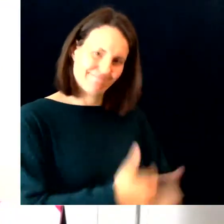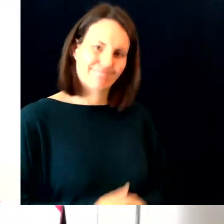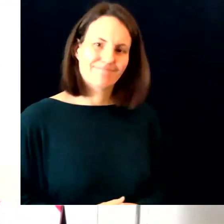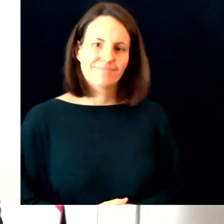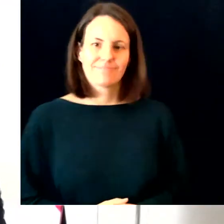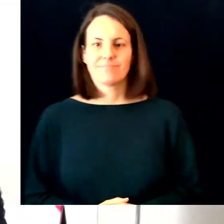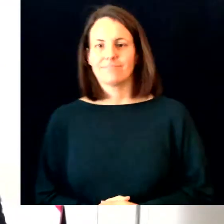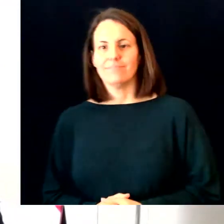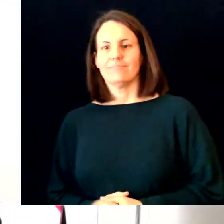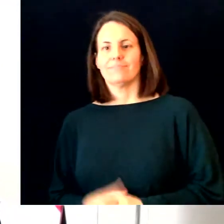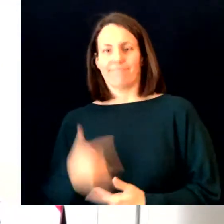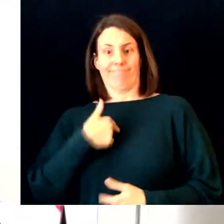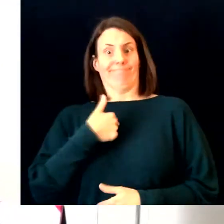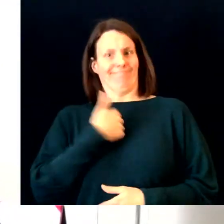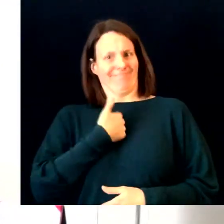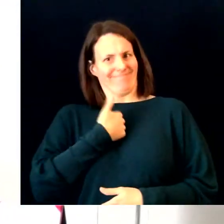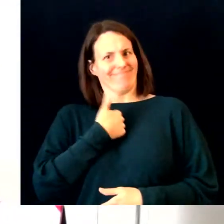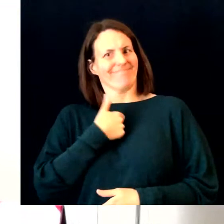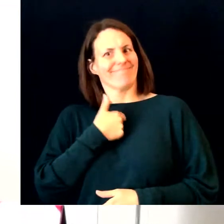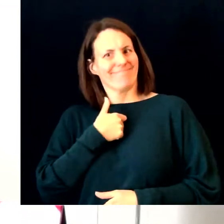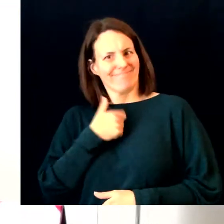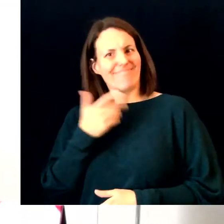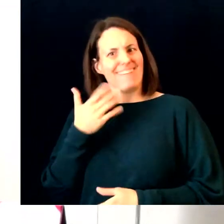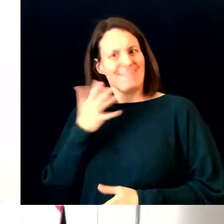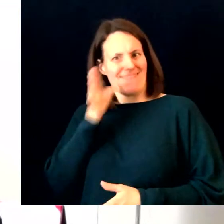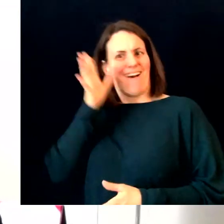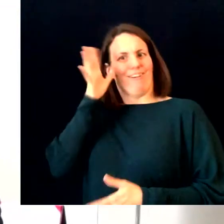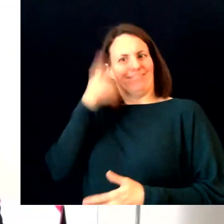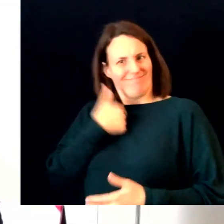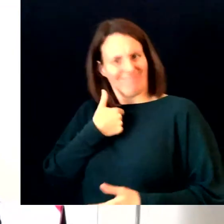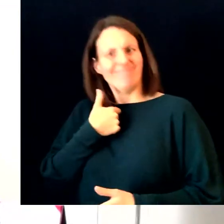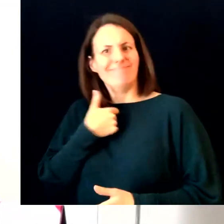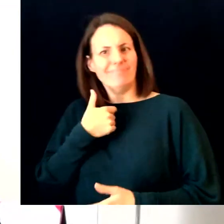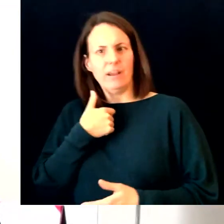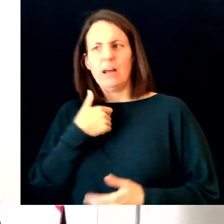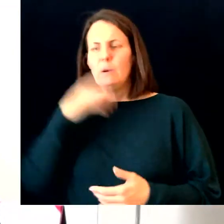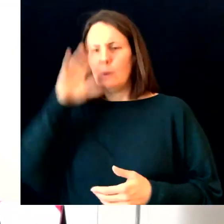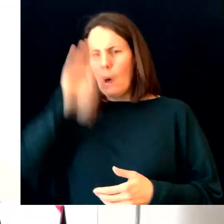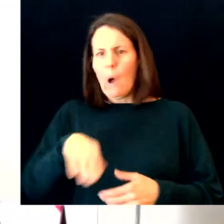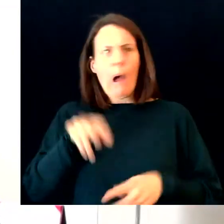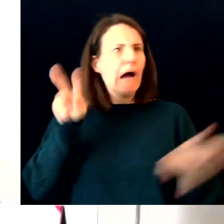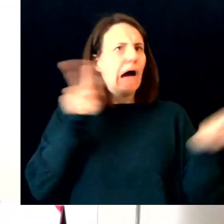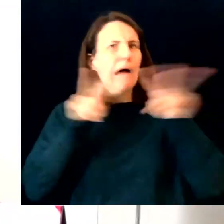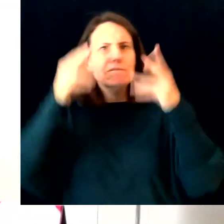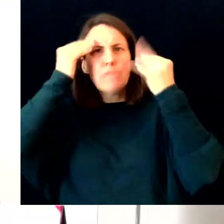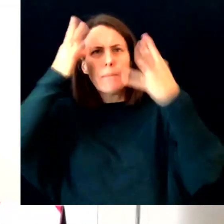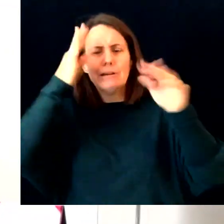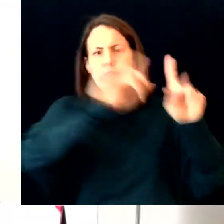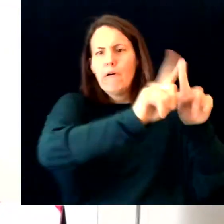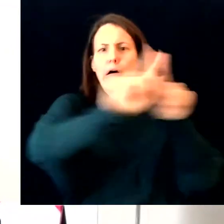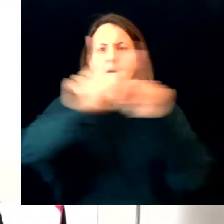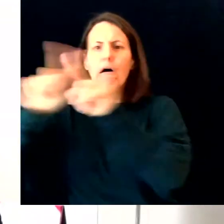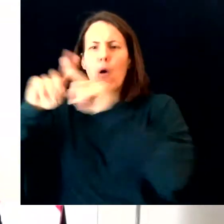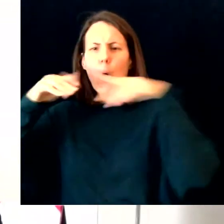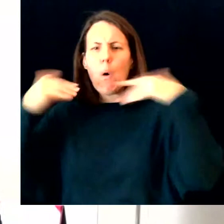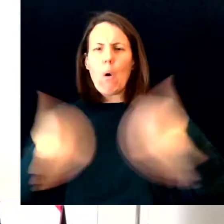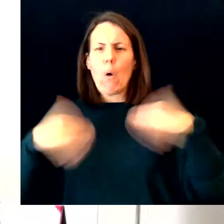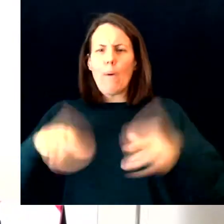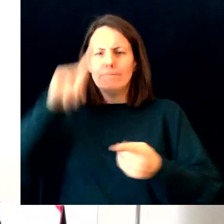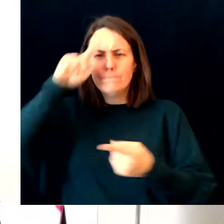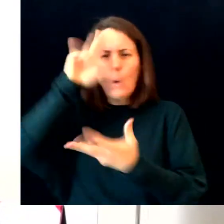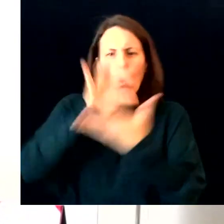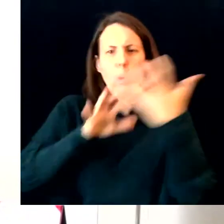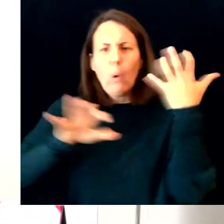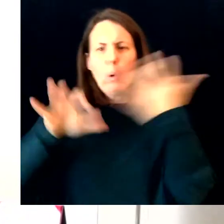of information that has been going around about COVID-19 risk for our kids. And that's why I'm just so happy to be here